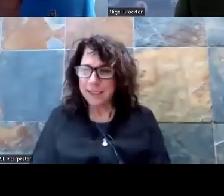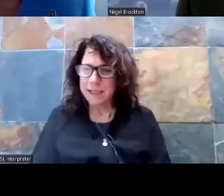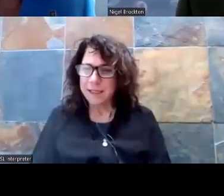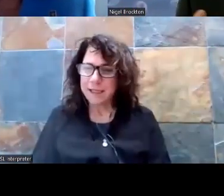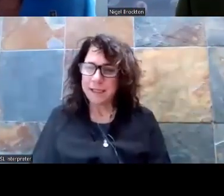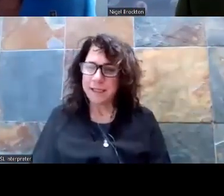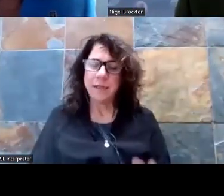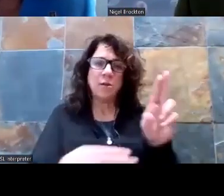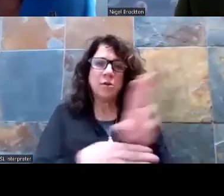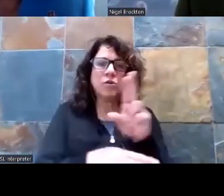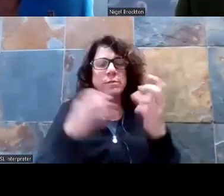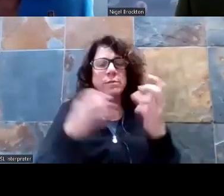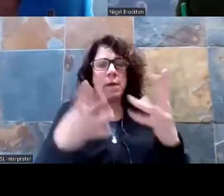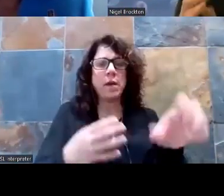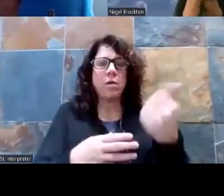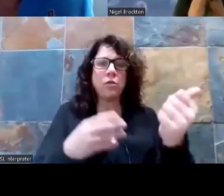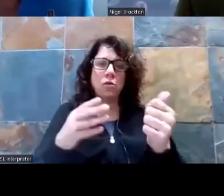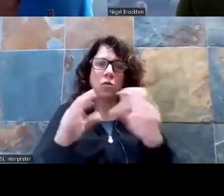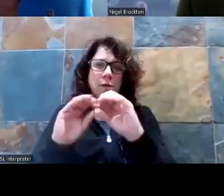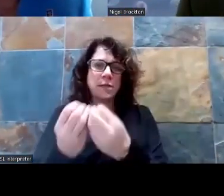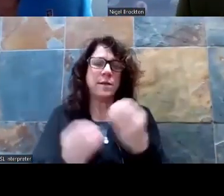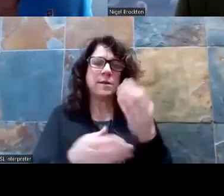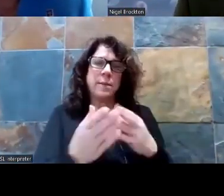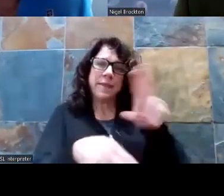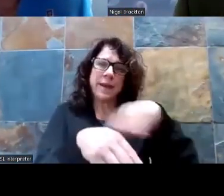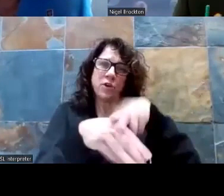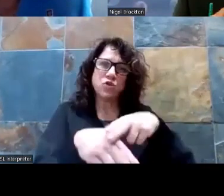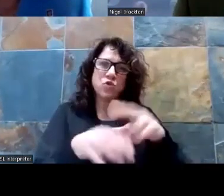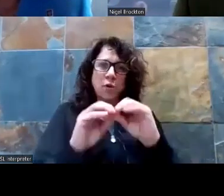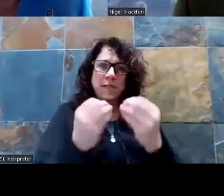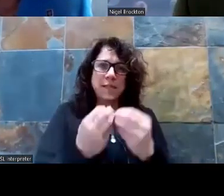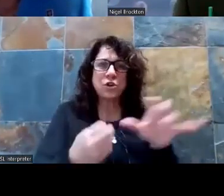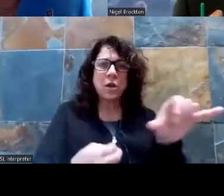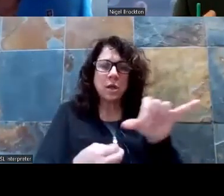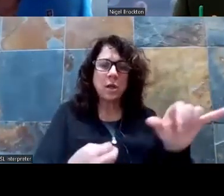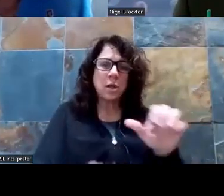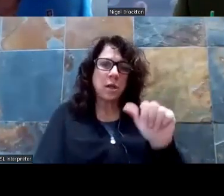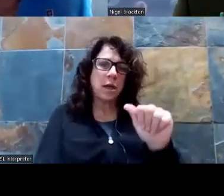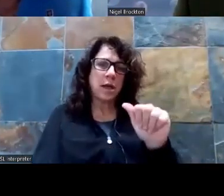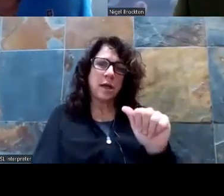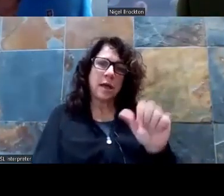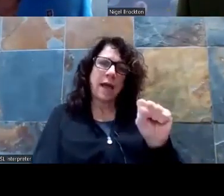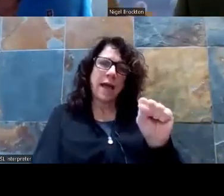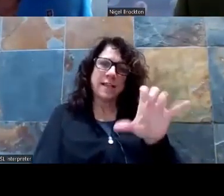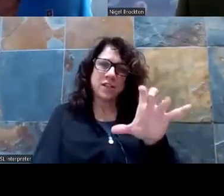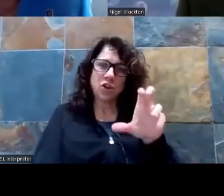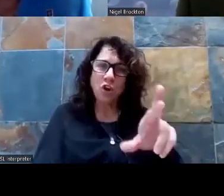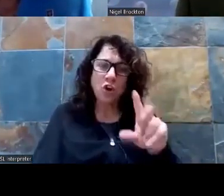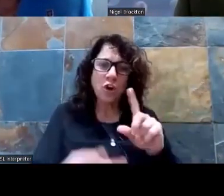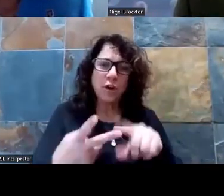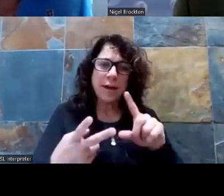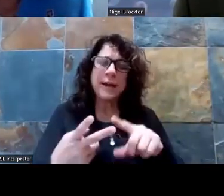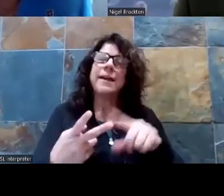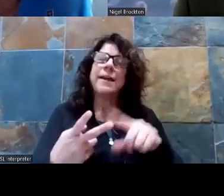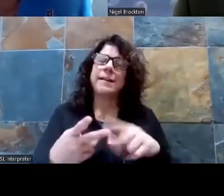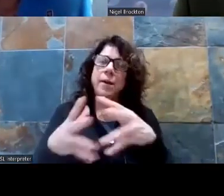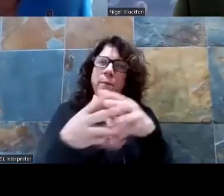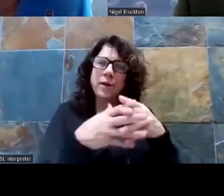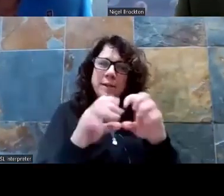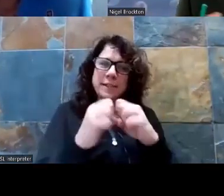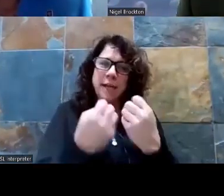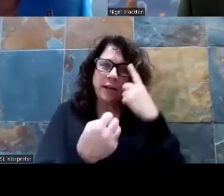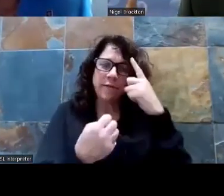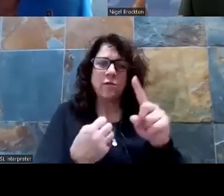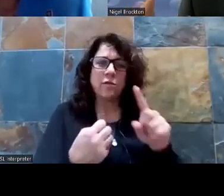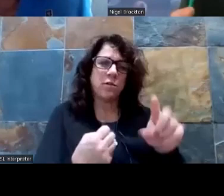is used by lots of other organizations. Some of the national organizations like ASCO and American Society for Clinical